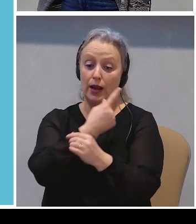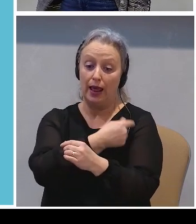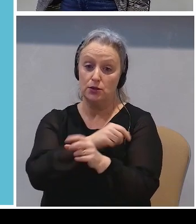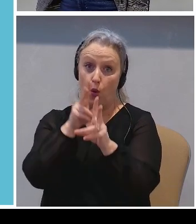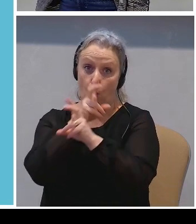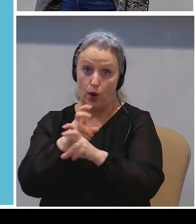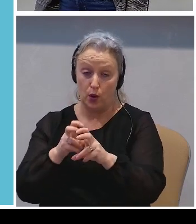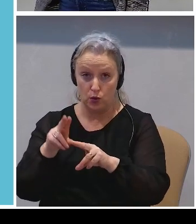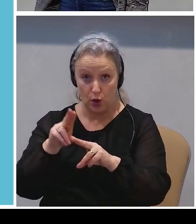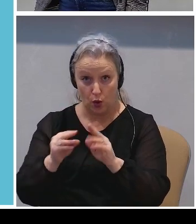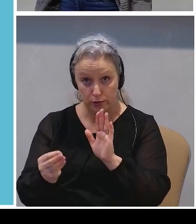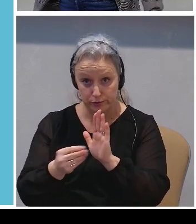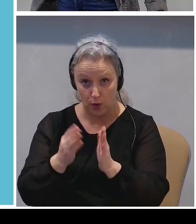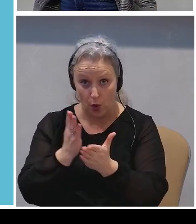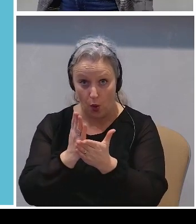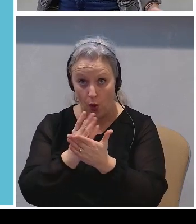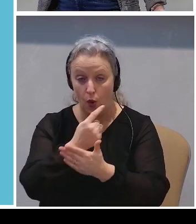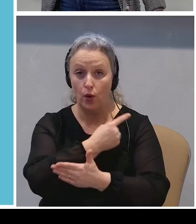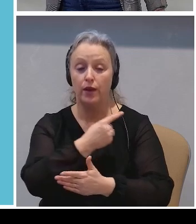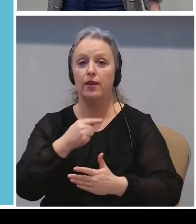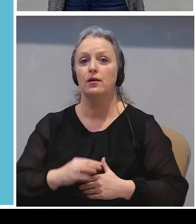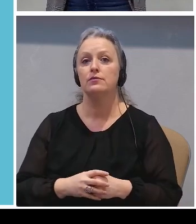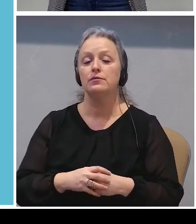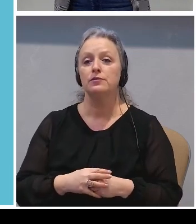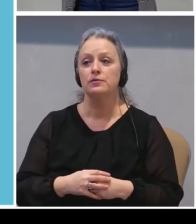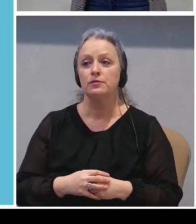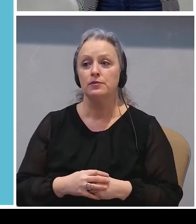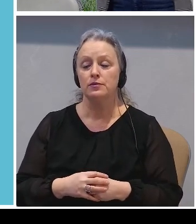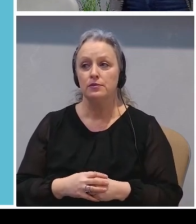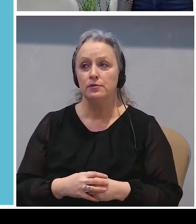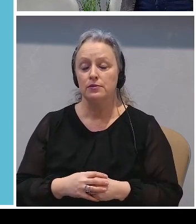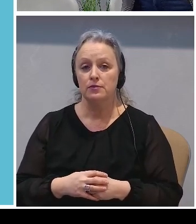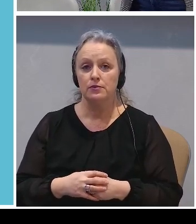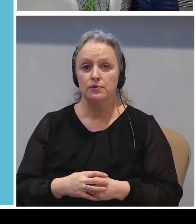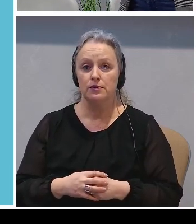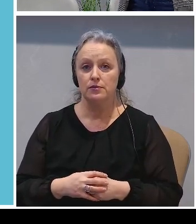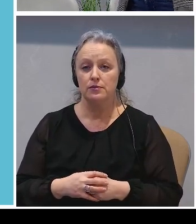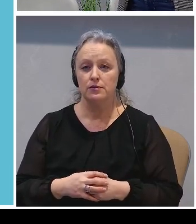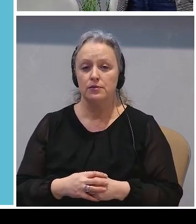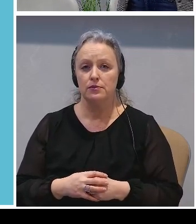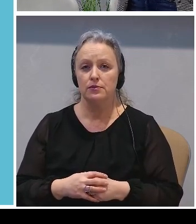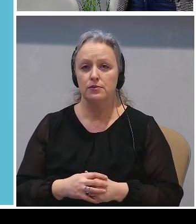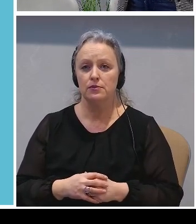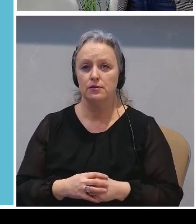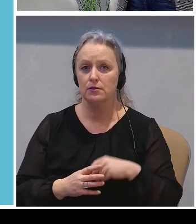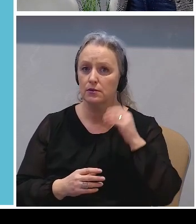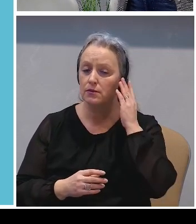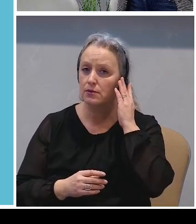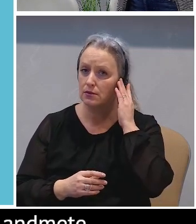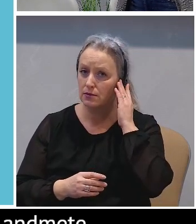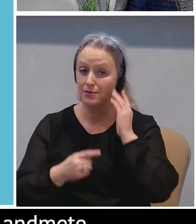also developed by the European Commission and might be a way to fill out the gap on how to find patients for a clinical